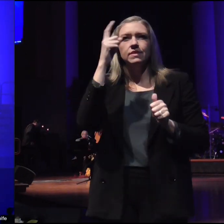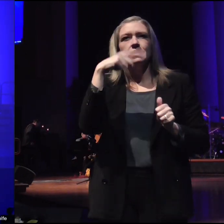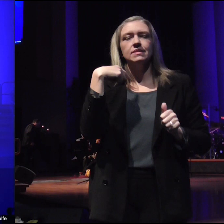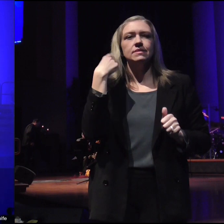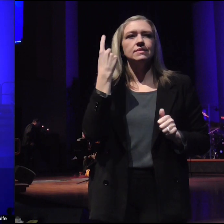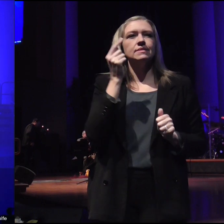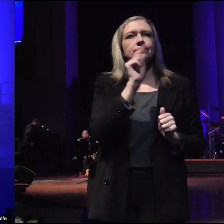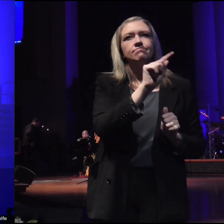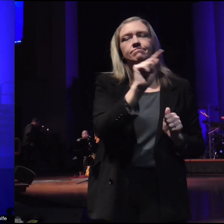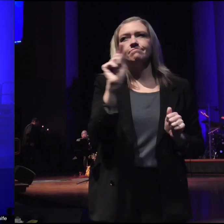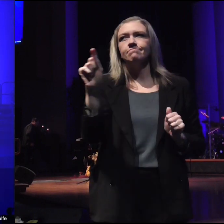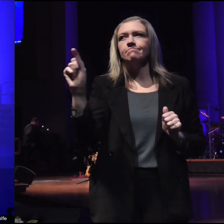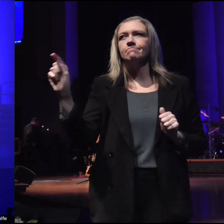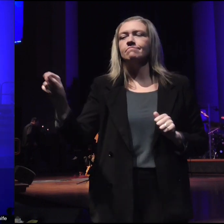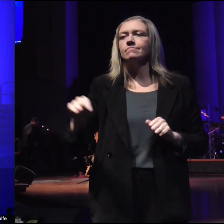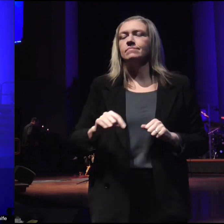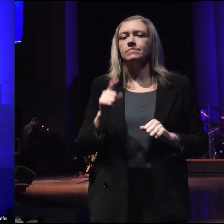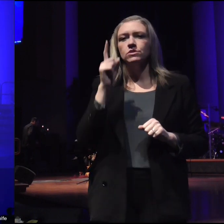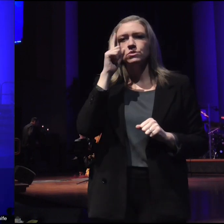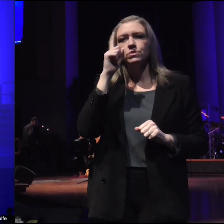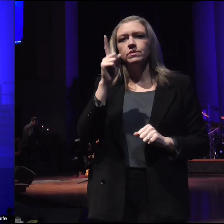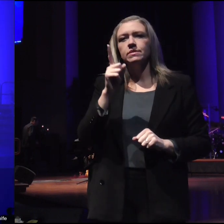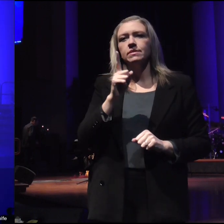each face.